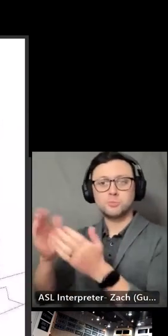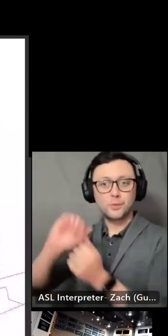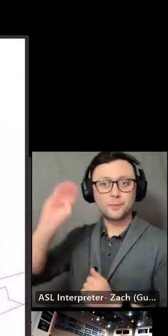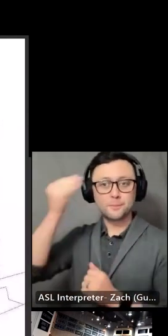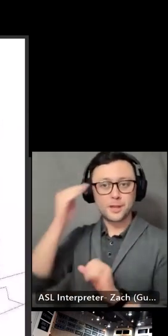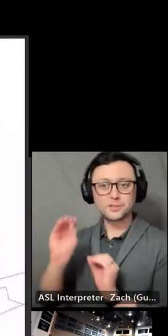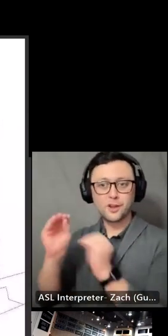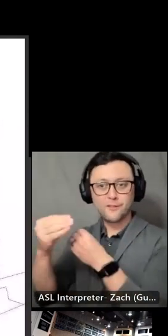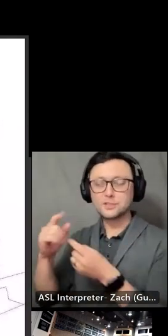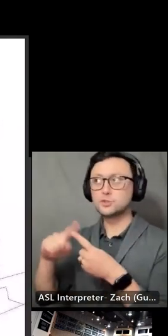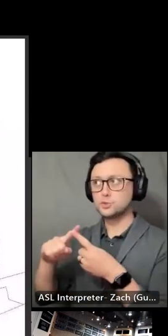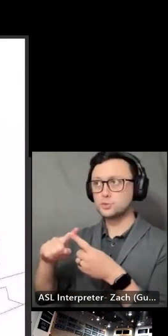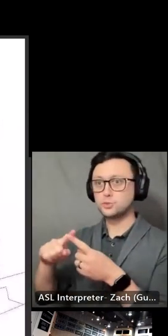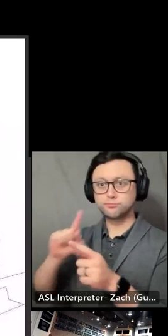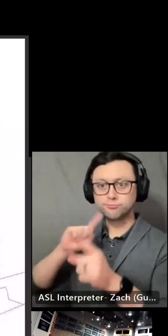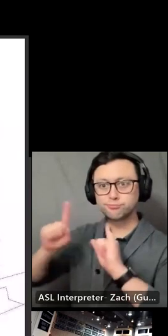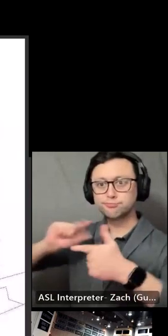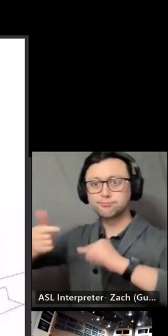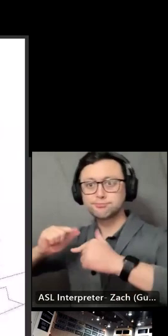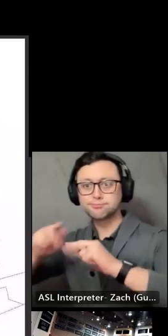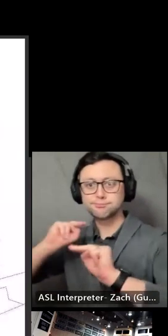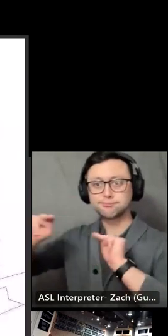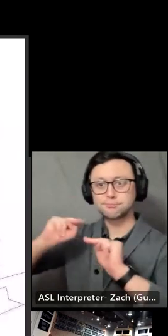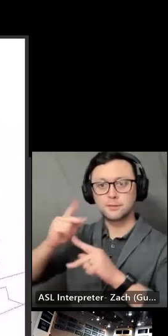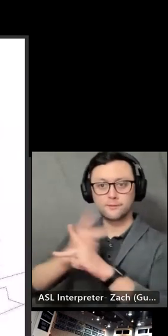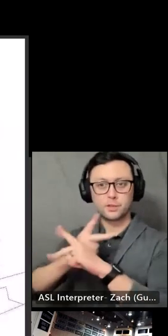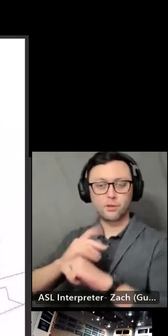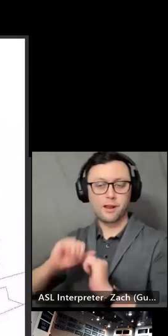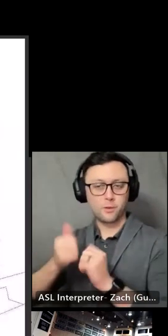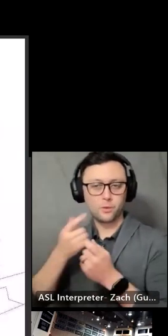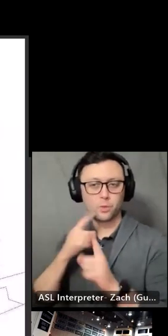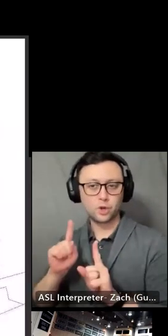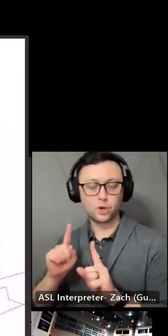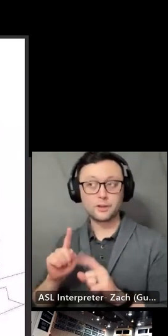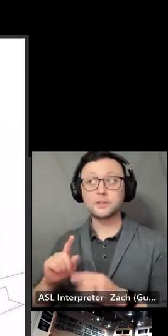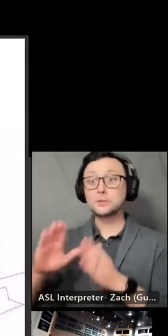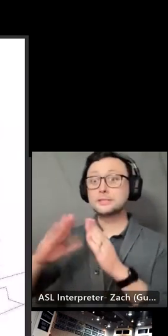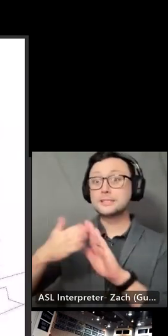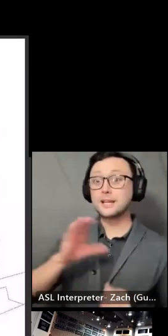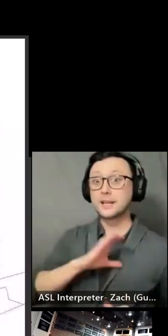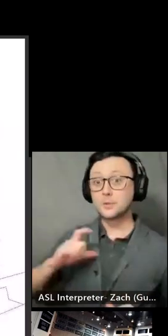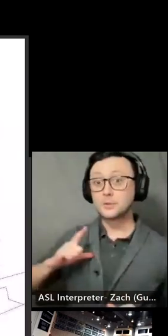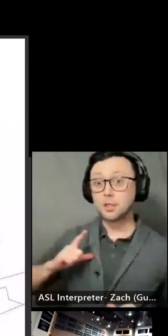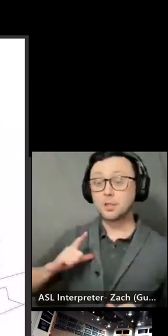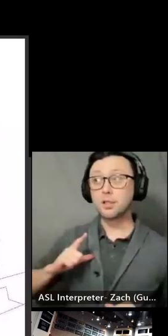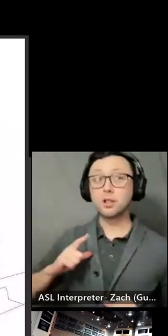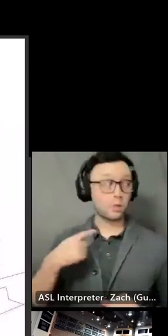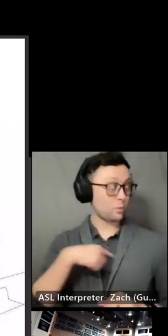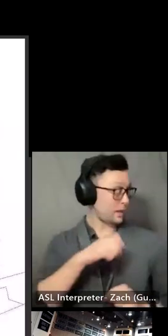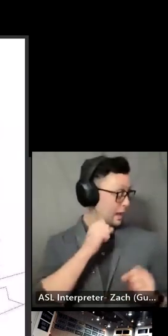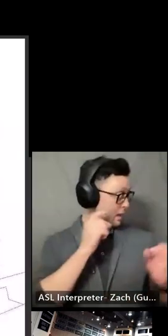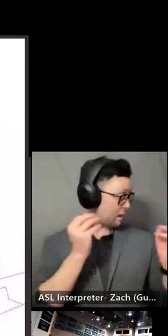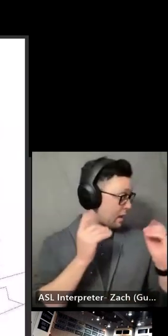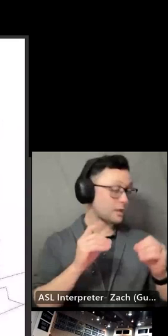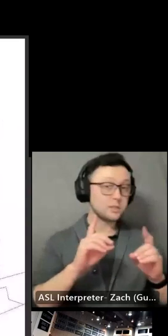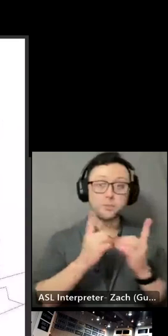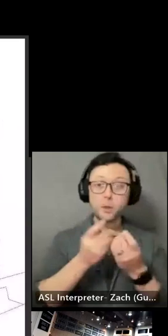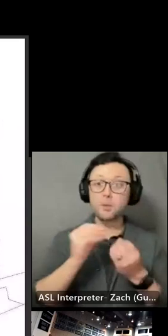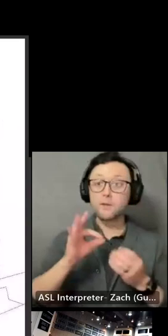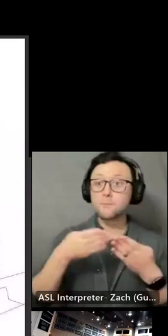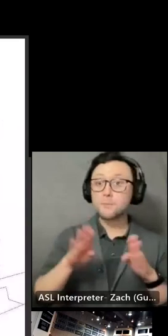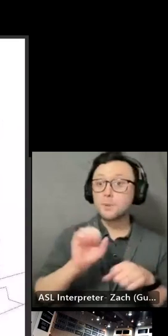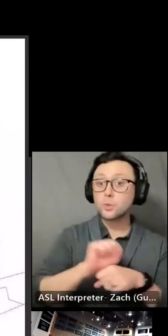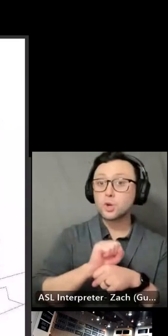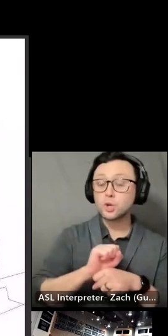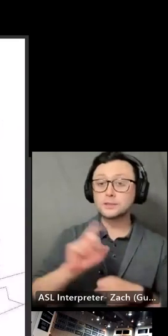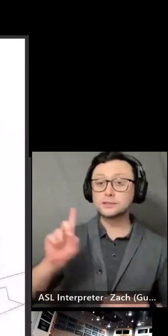that. My hope is that we'll be having some conversations about this on the city council so we can come in here from the Department of Public Works and the administration about